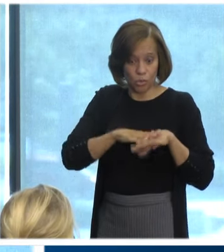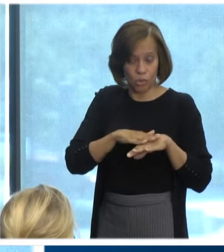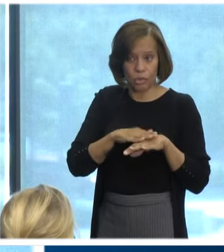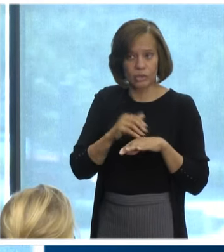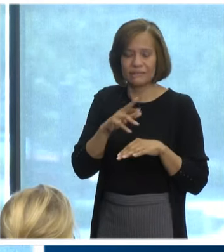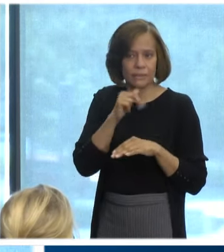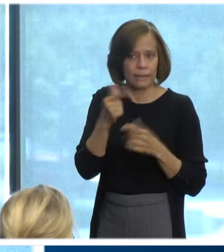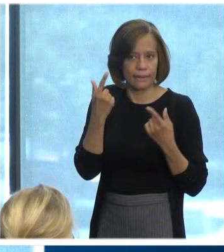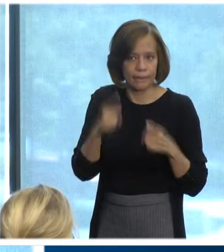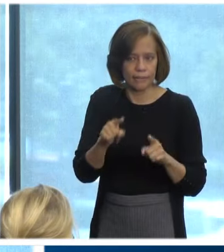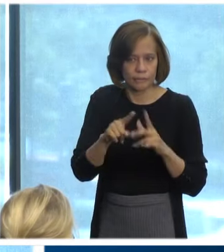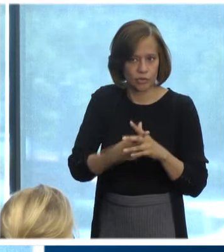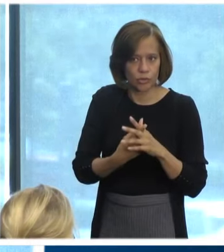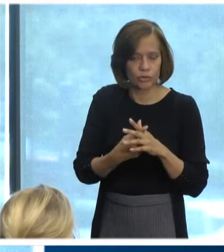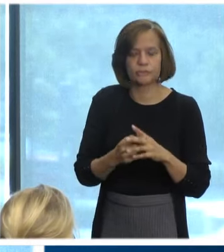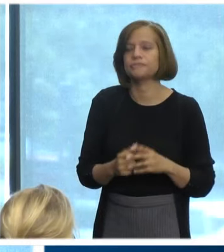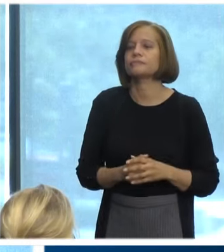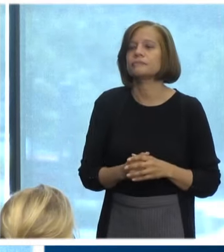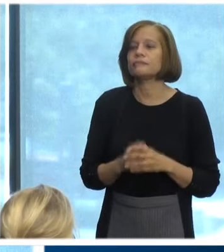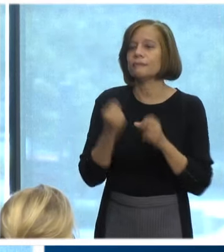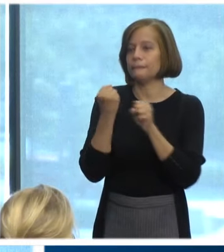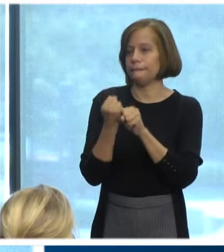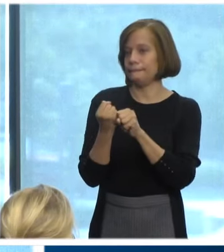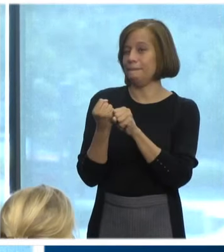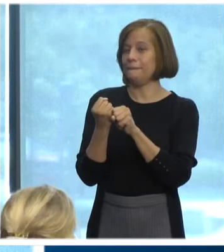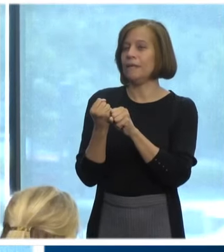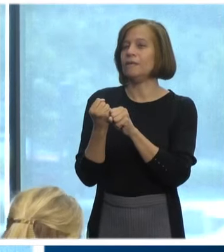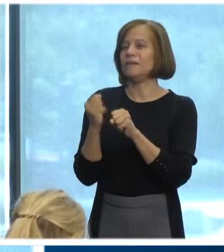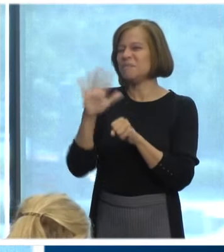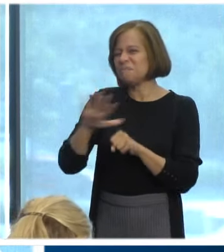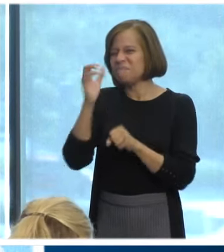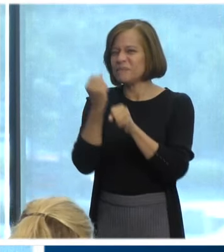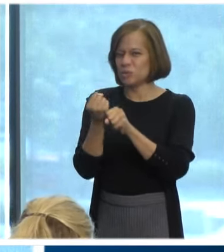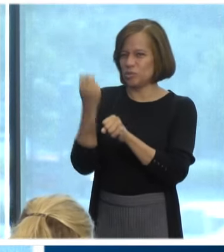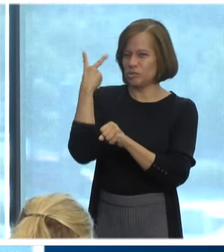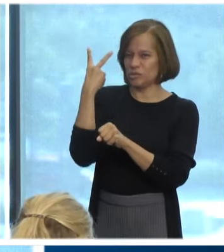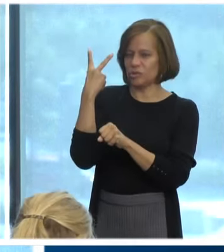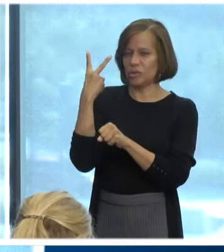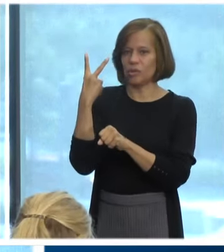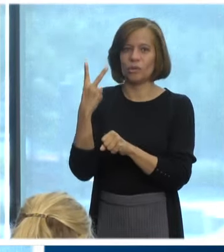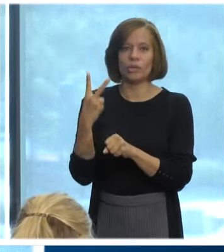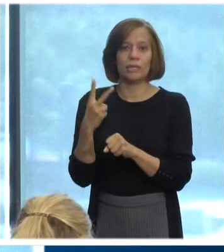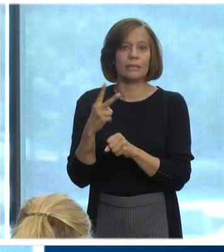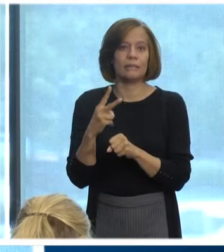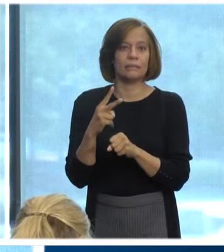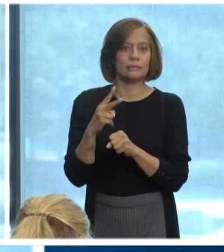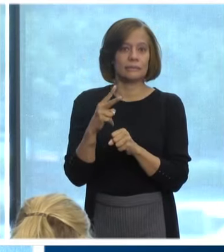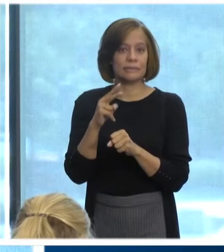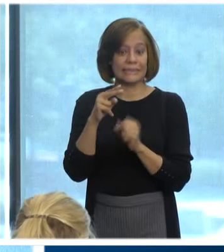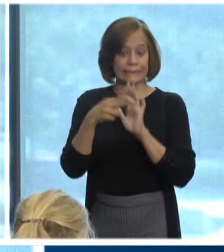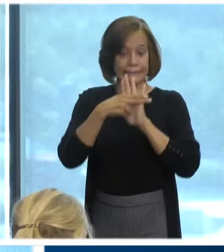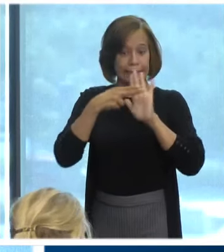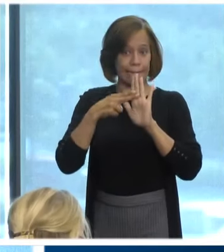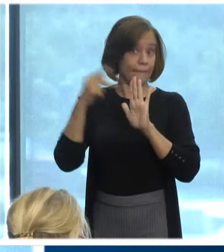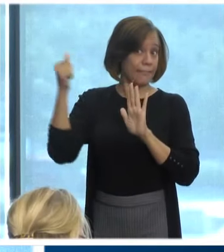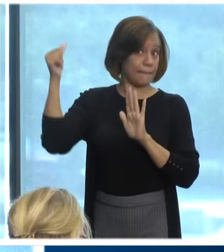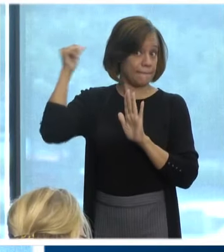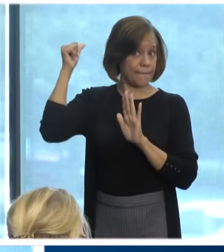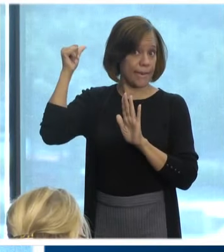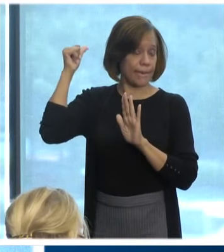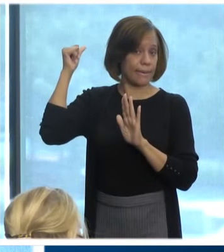so in about 2 years ago, we actually took this wide reflective tape and put on the back of every helmet with the officers' badge numbers. That was already